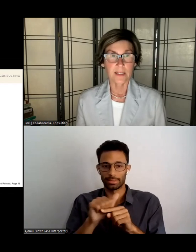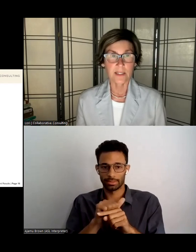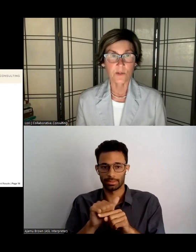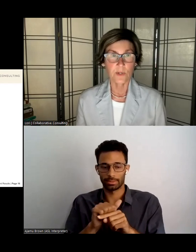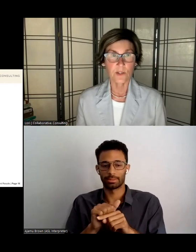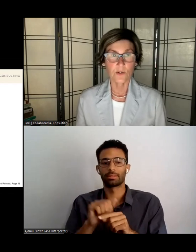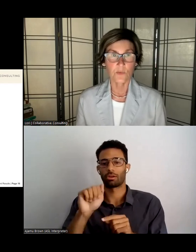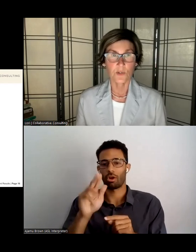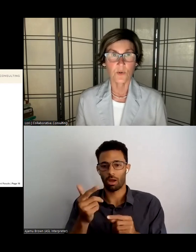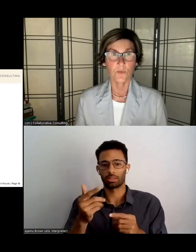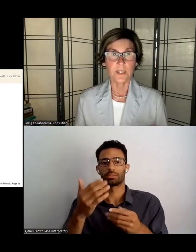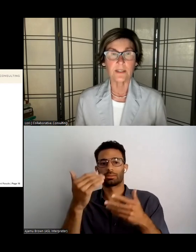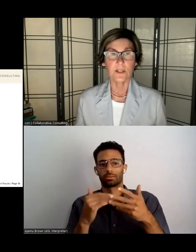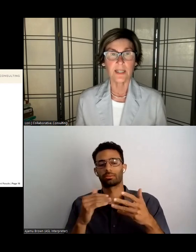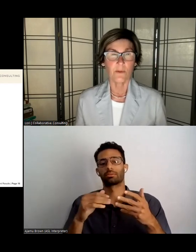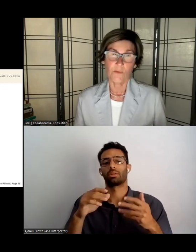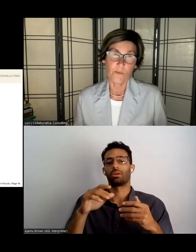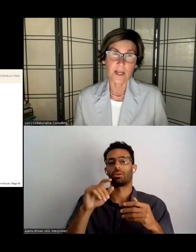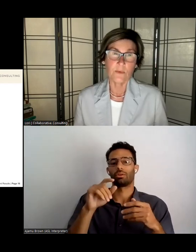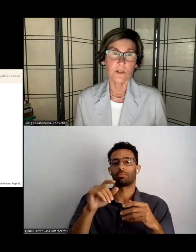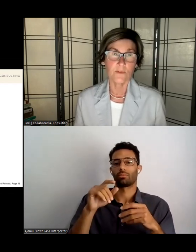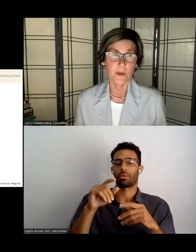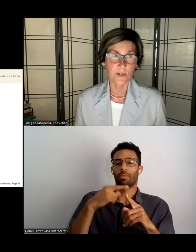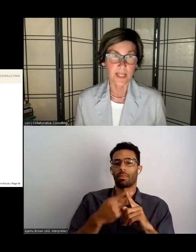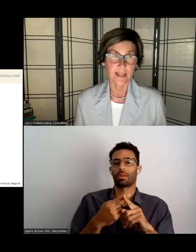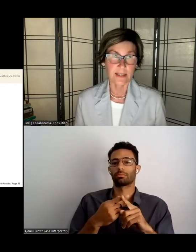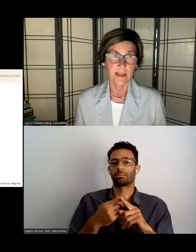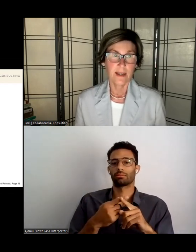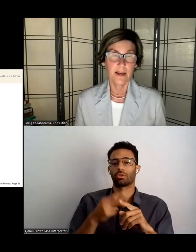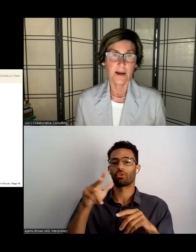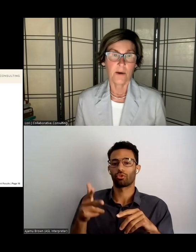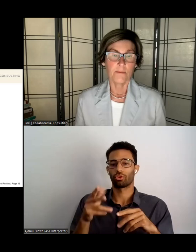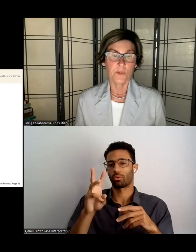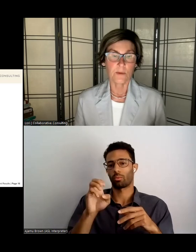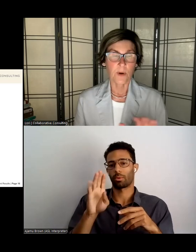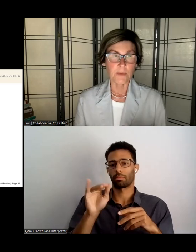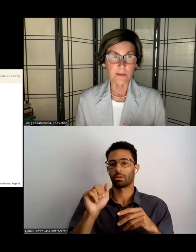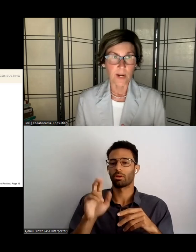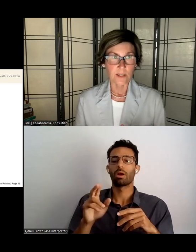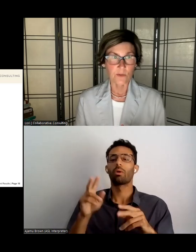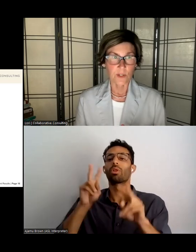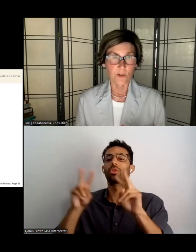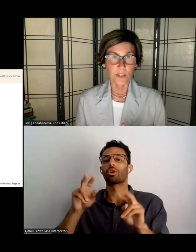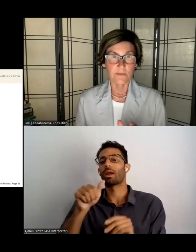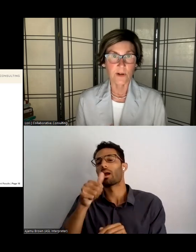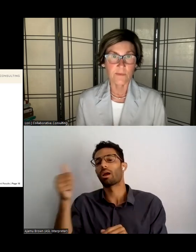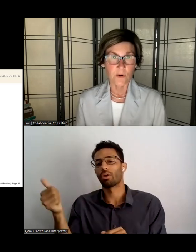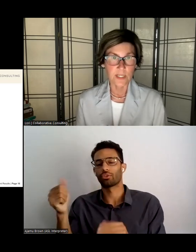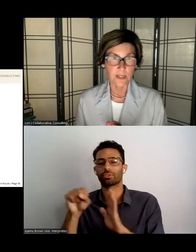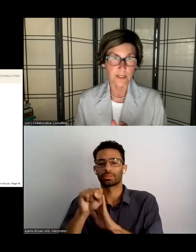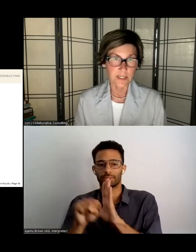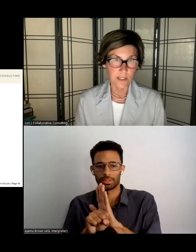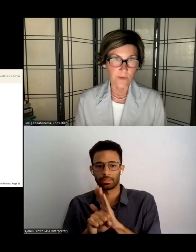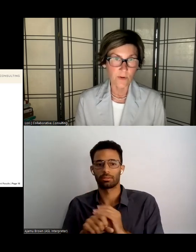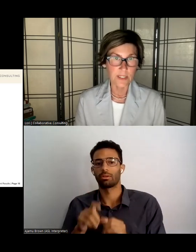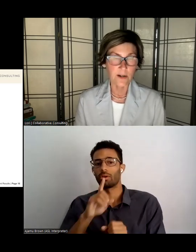promising practices research, which we're really looking at what can we learn from other states. So the promising practice research is very